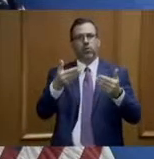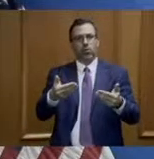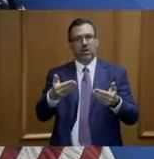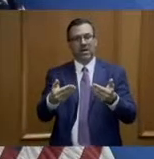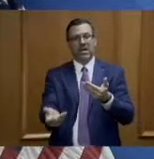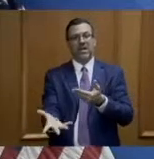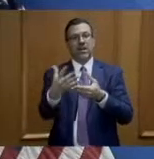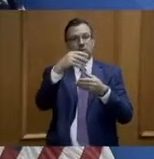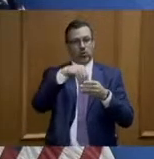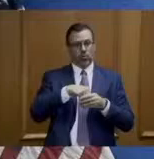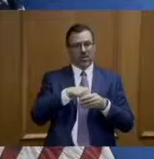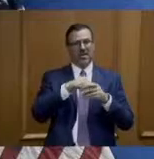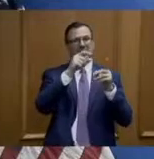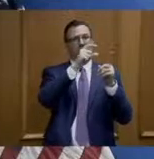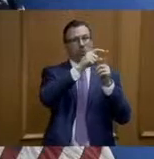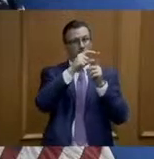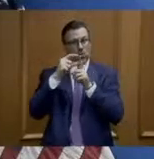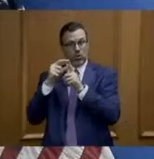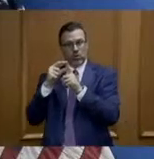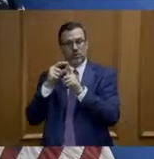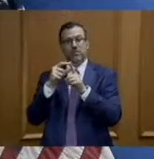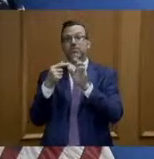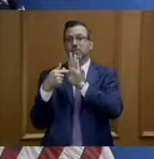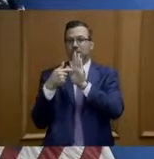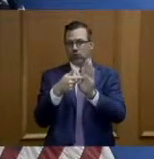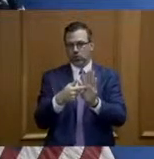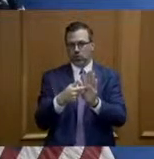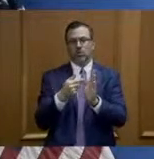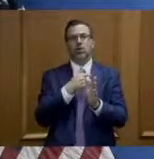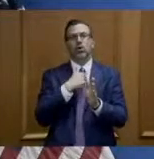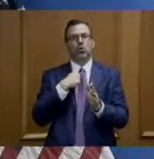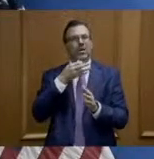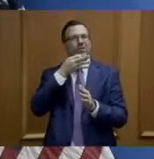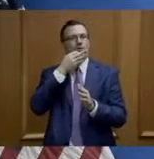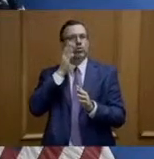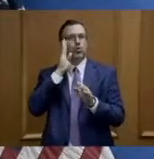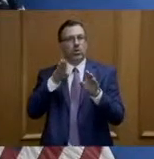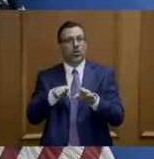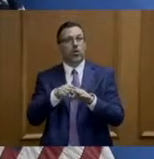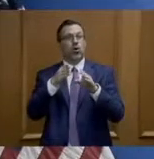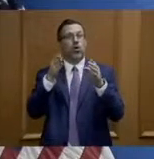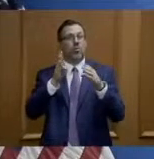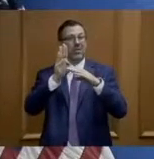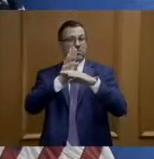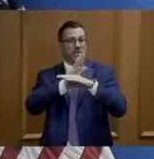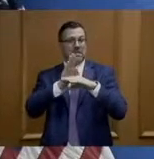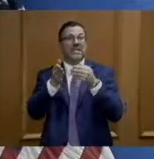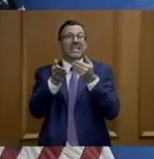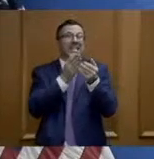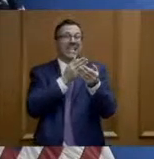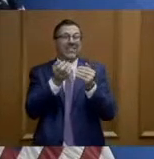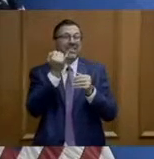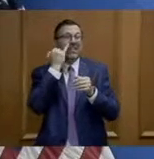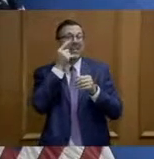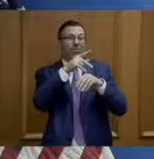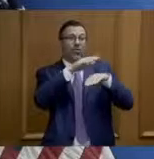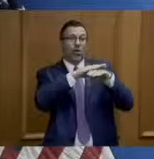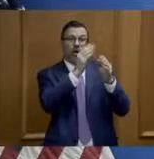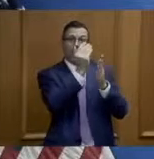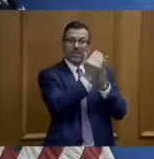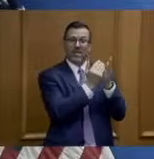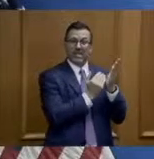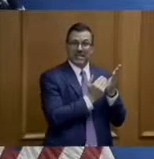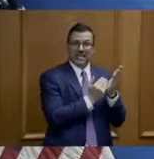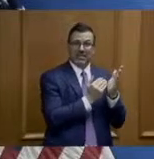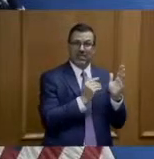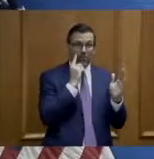this executive order that signals that we're working to open up businesses even if they are on that list for now.